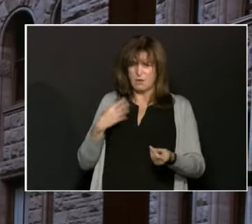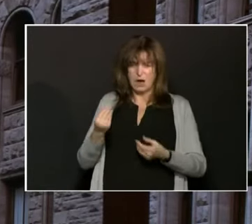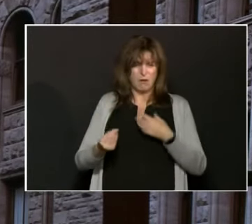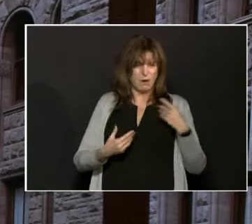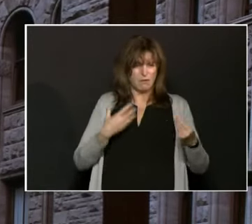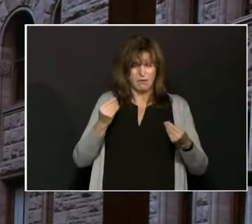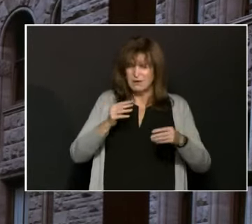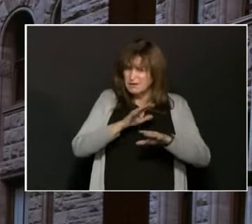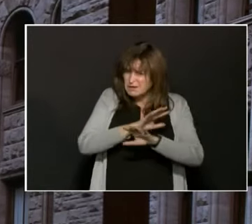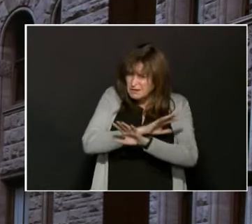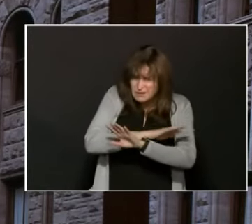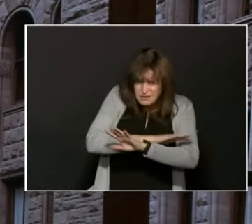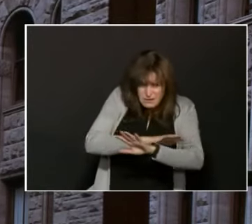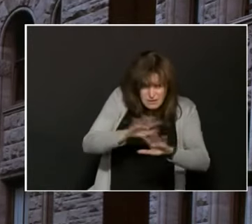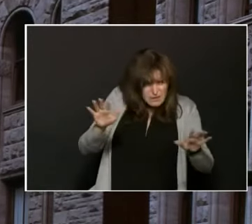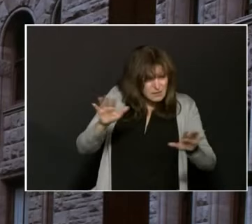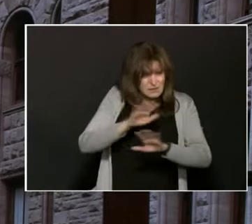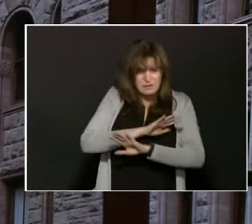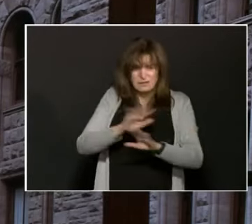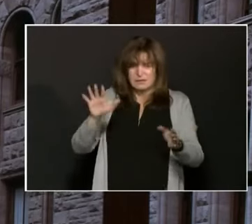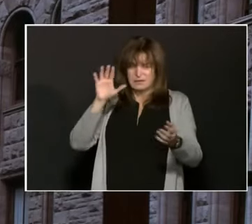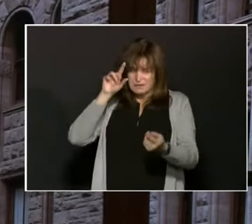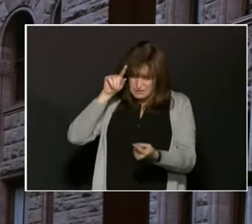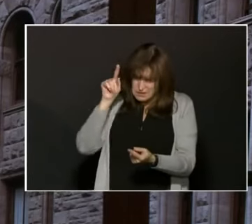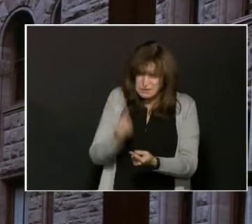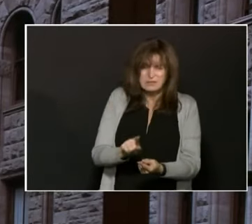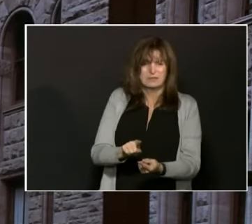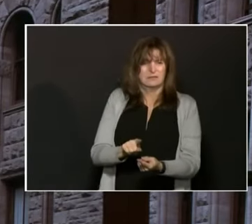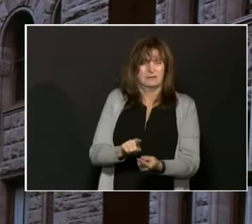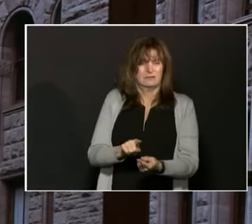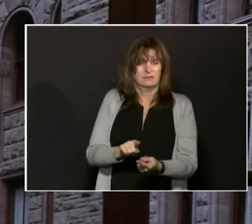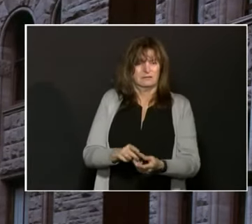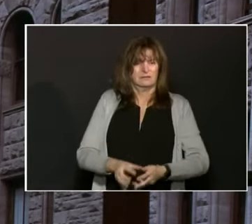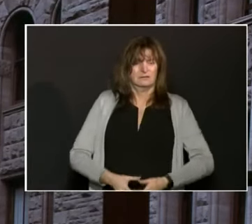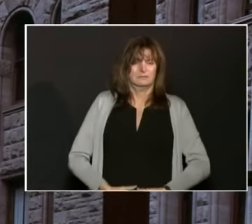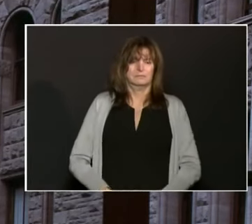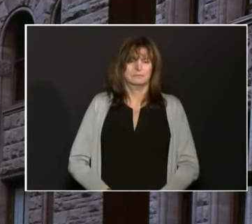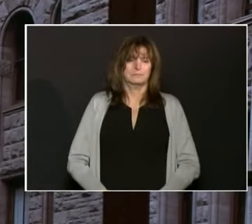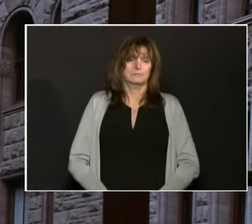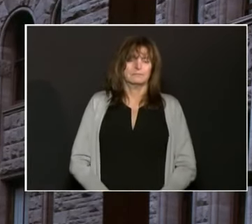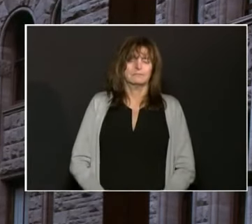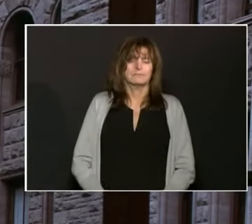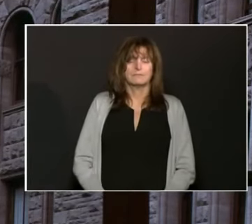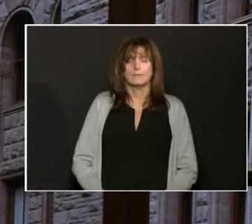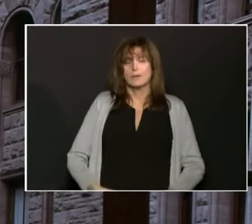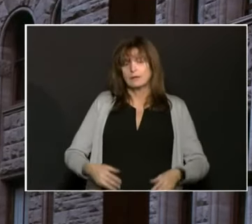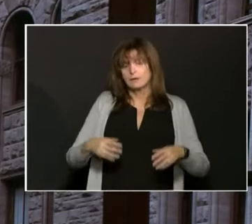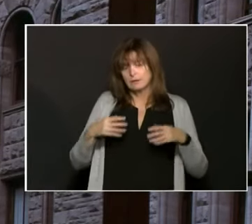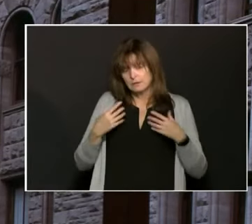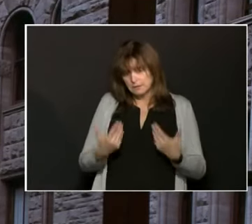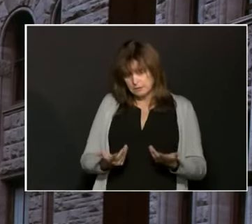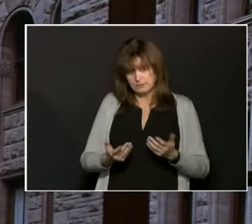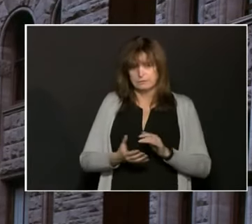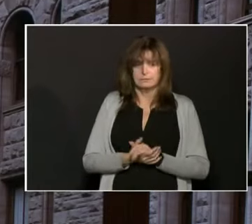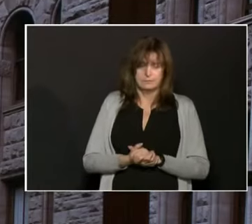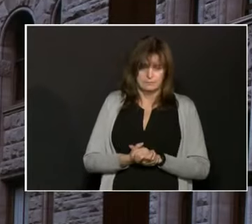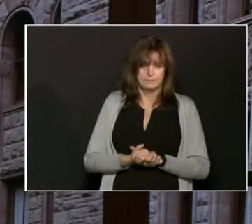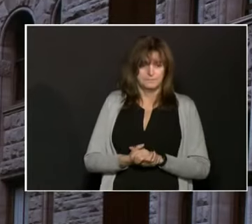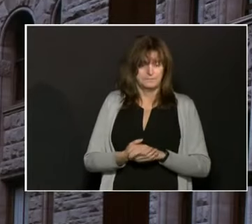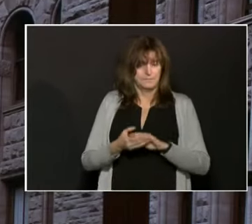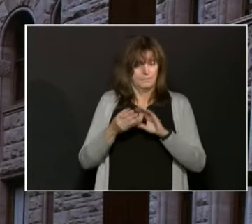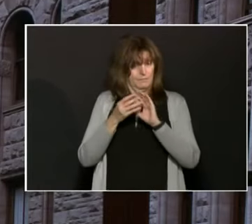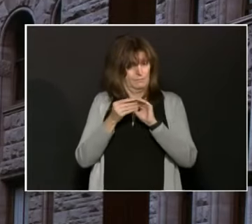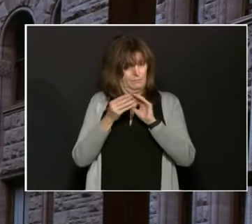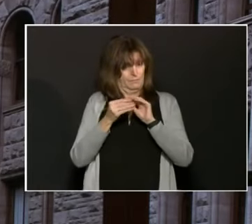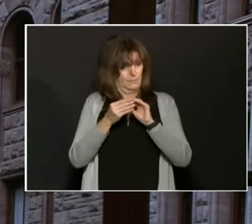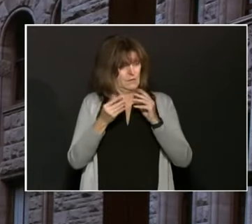limit that somehow. So, and the other factor is that when we are talking about these things of lockdown, that as compared to the first wave,